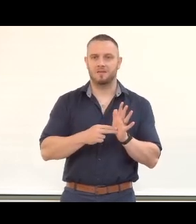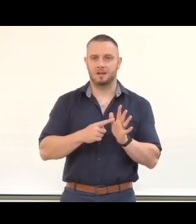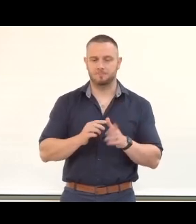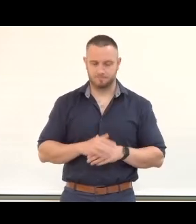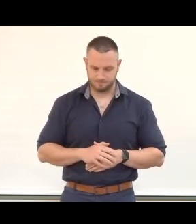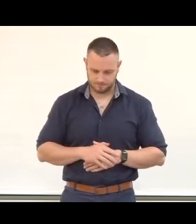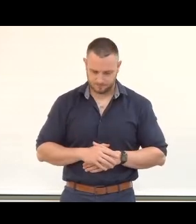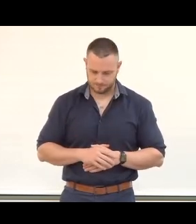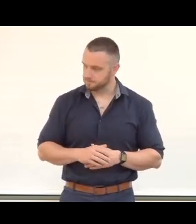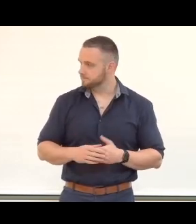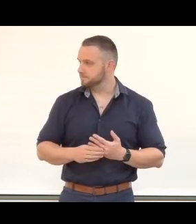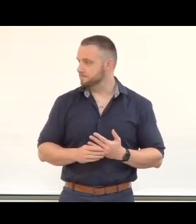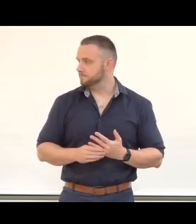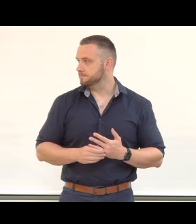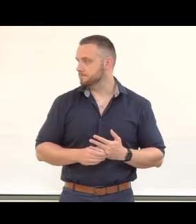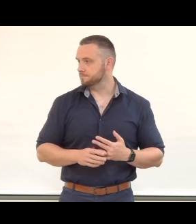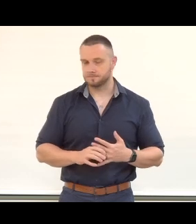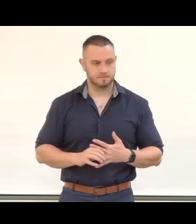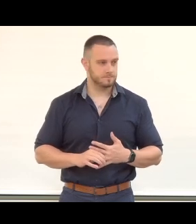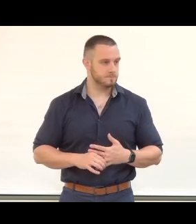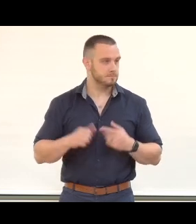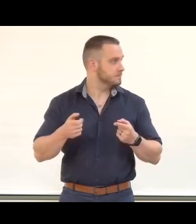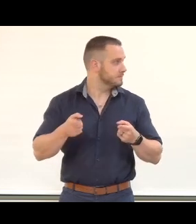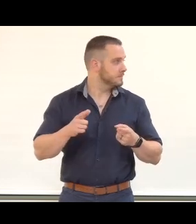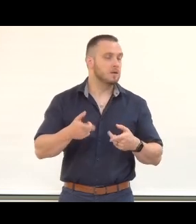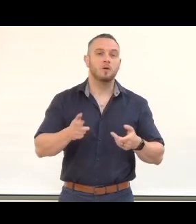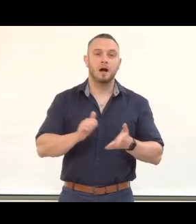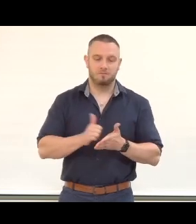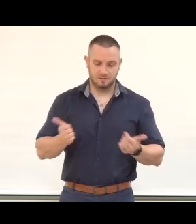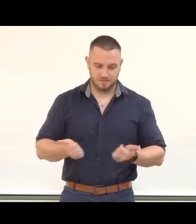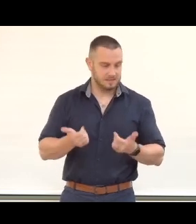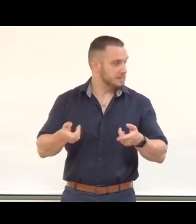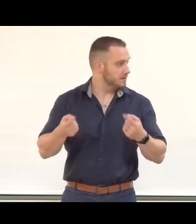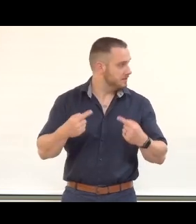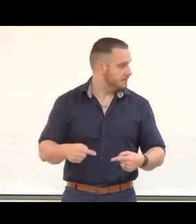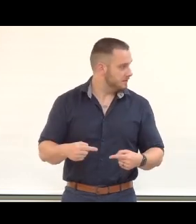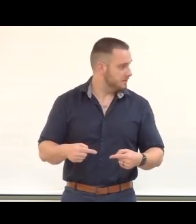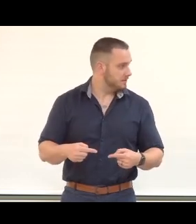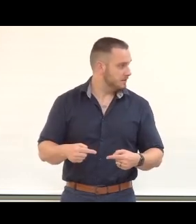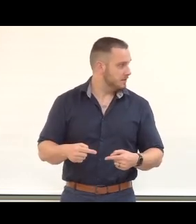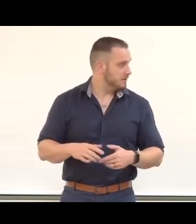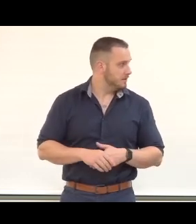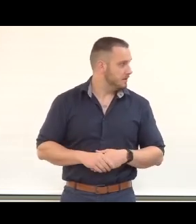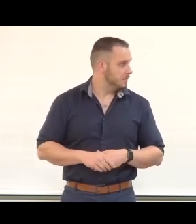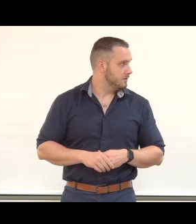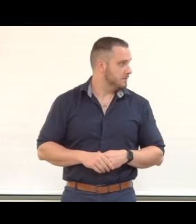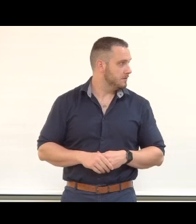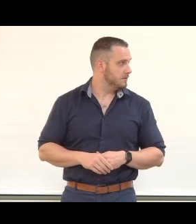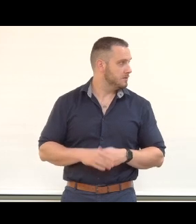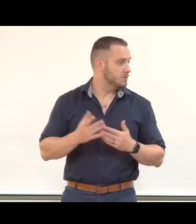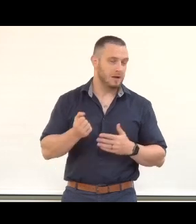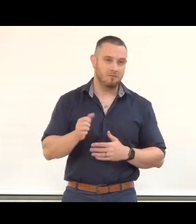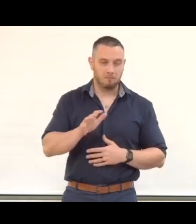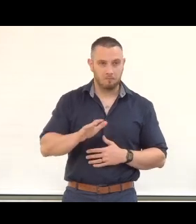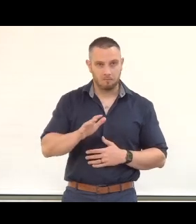Coordination Center. Yeah. Okay, commercial break over. Perfect. Now, Cue the beauty shots. All right. So we have